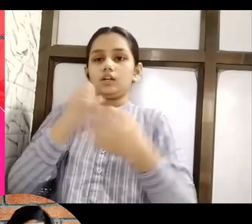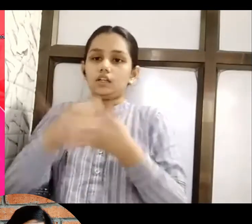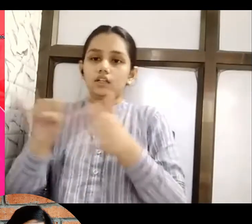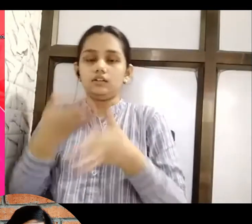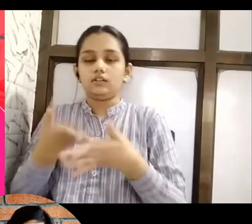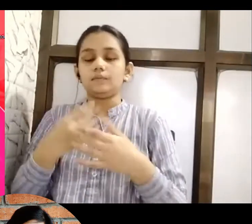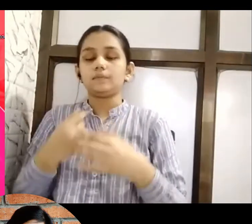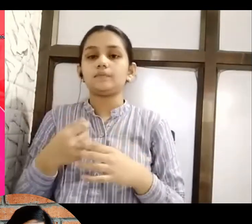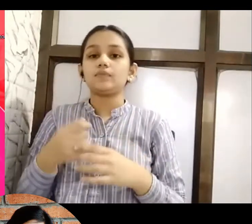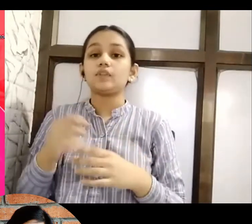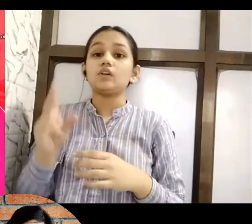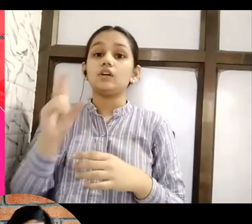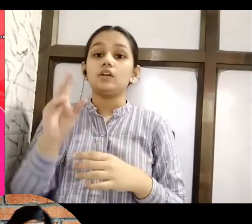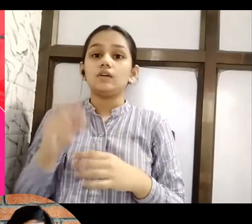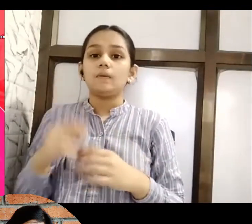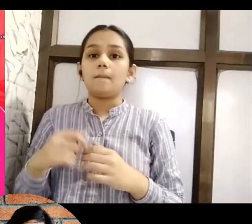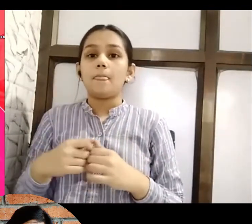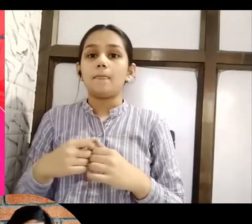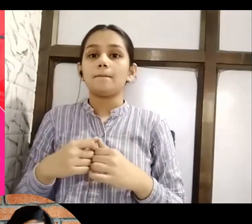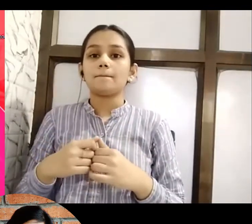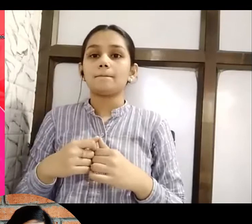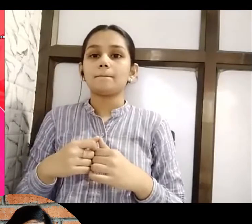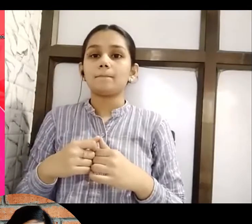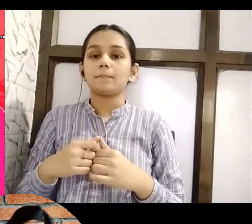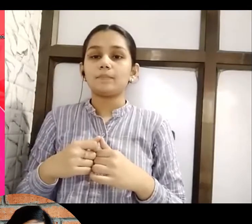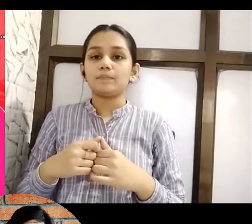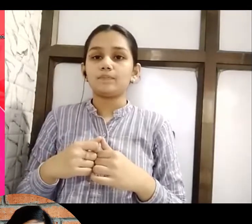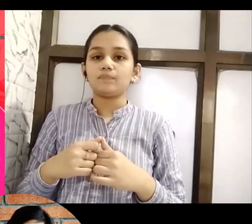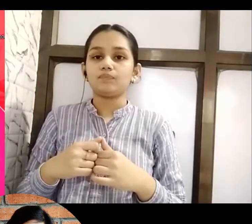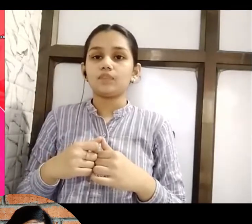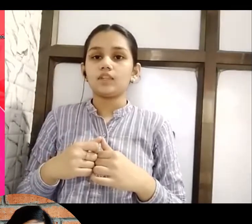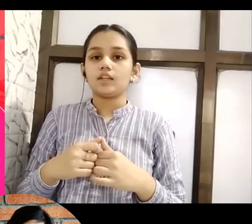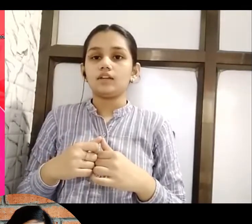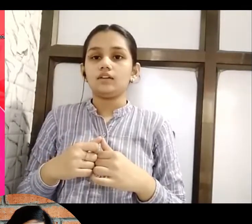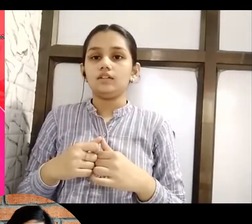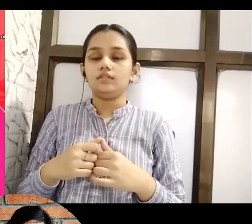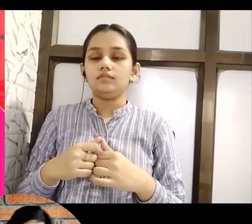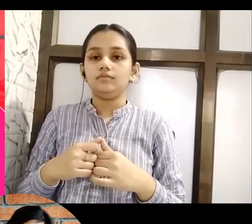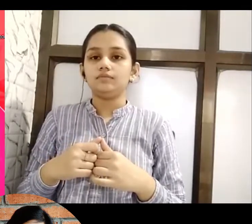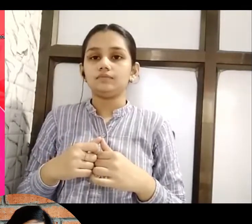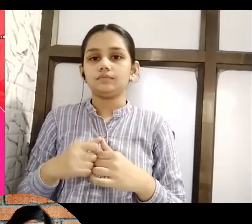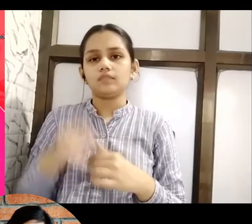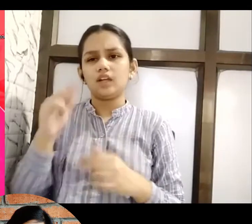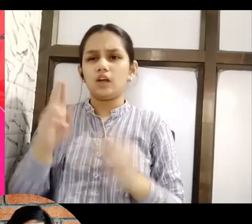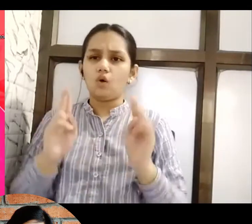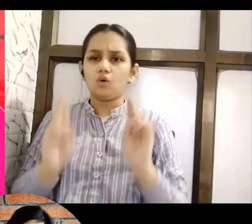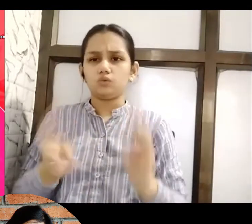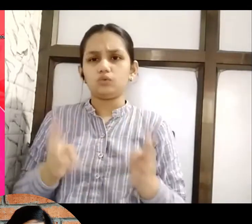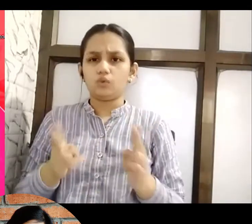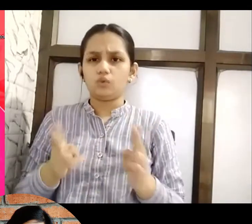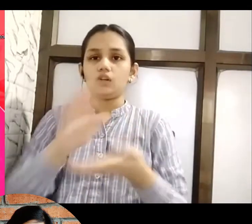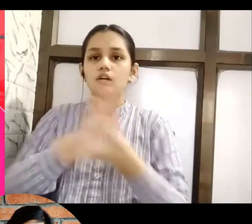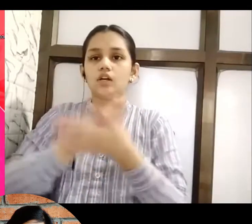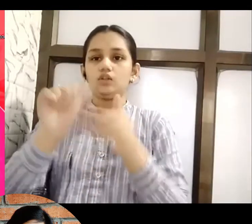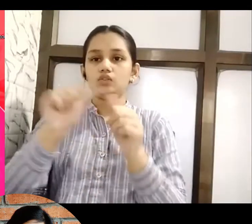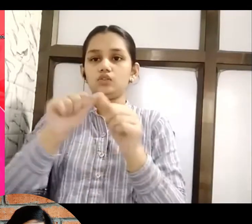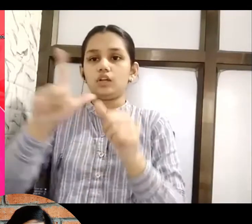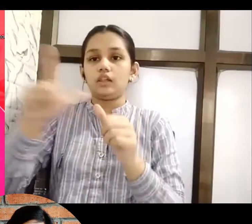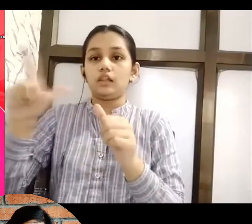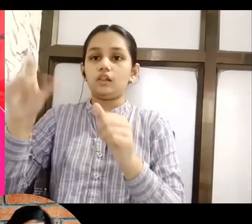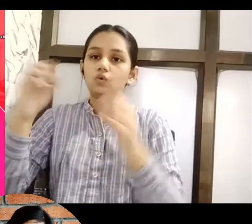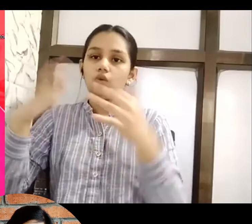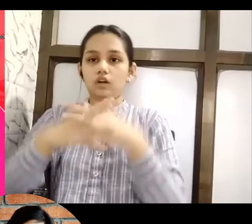to my effects. In the style effect, I am going to make it normal. Let me make it hollow effect.